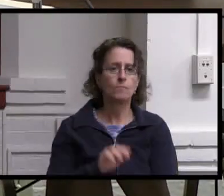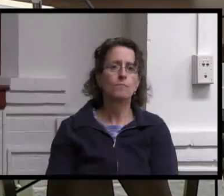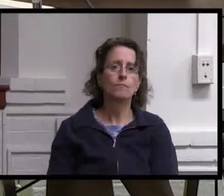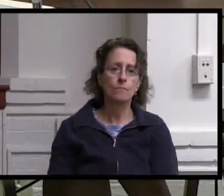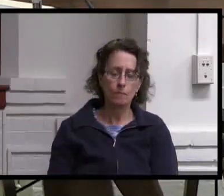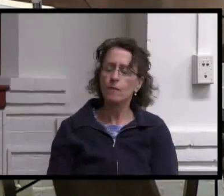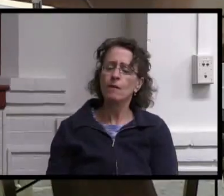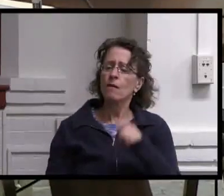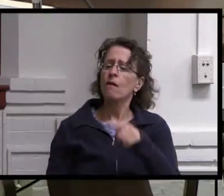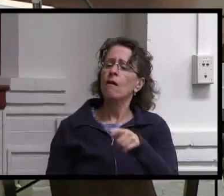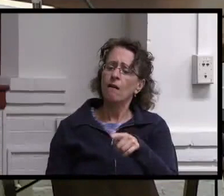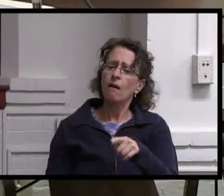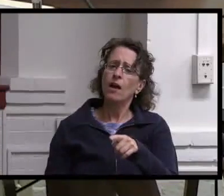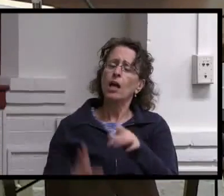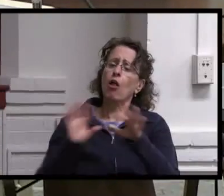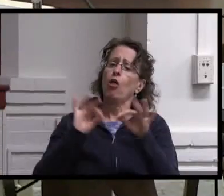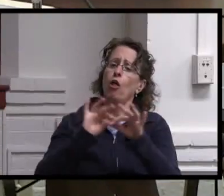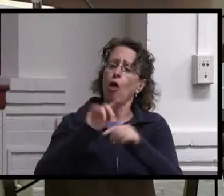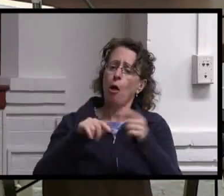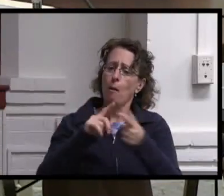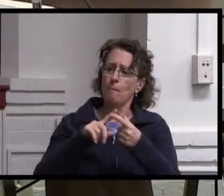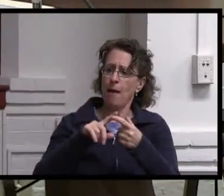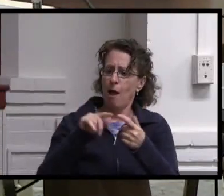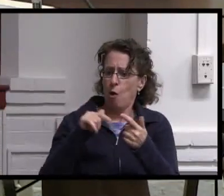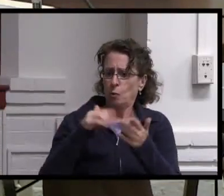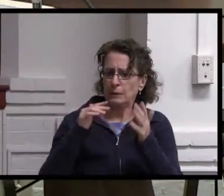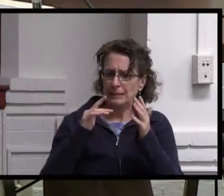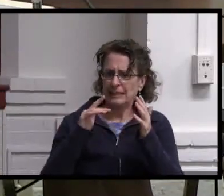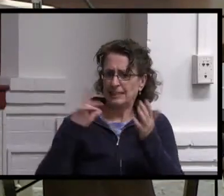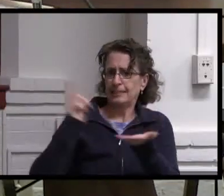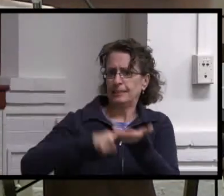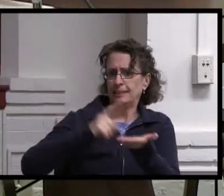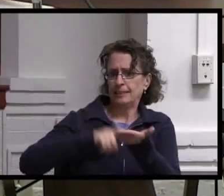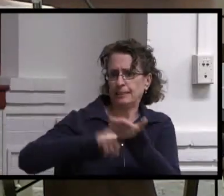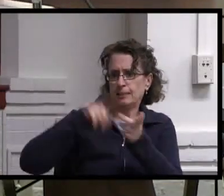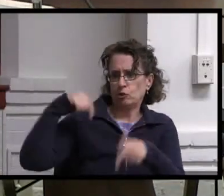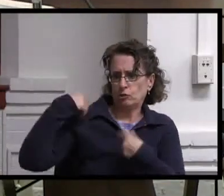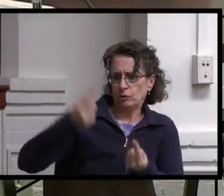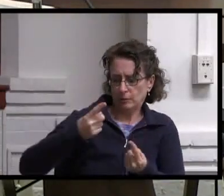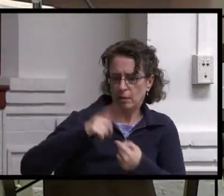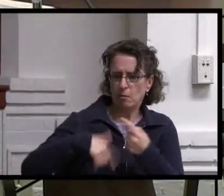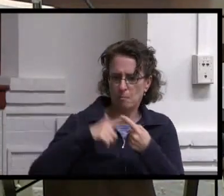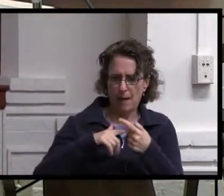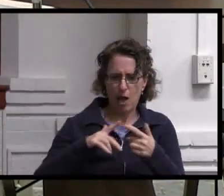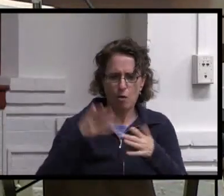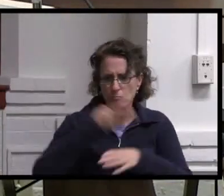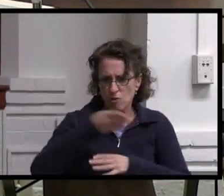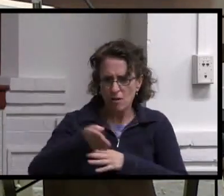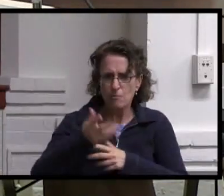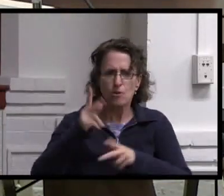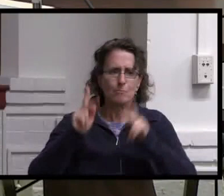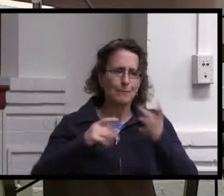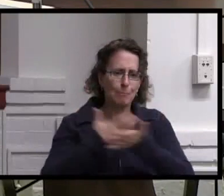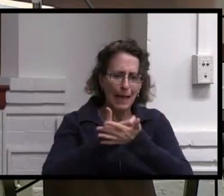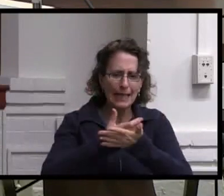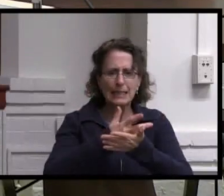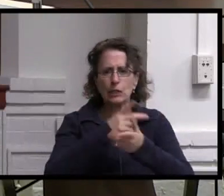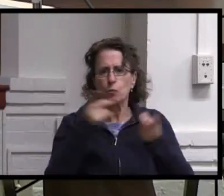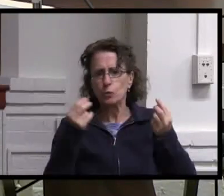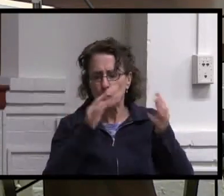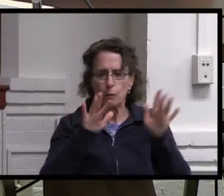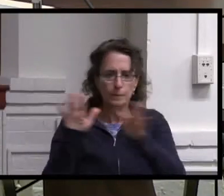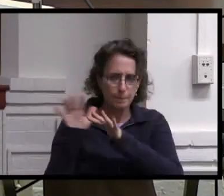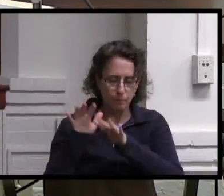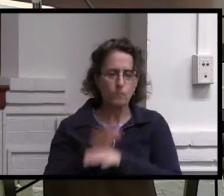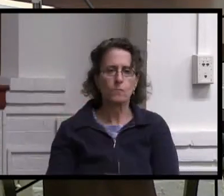conversation in town about panhandling. And so in preparation, or in response to that, and also preparation for this meeting, Groundworks case